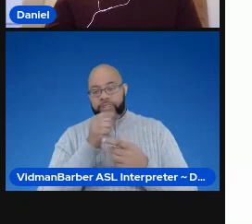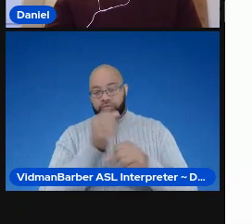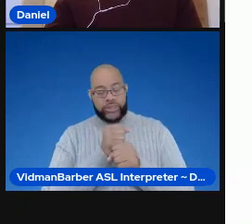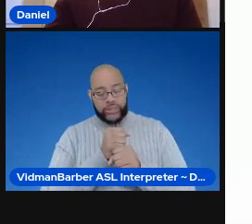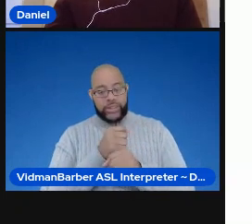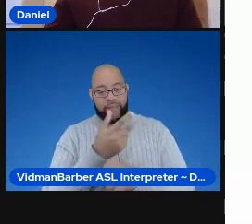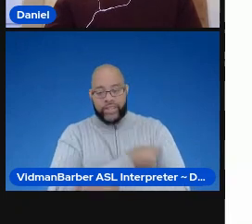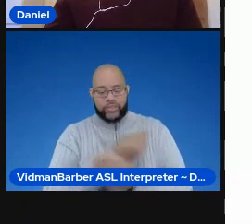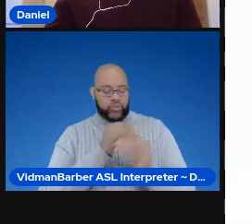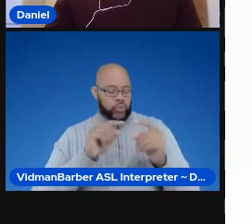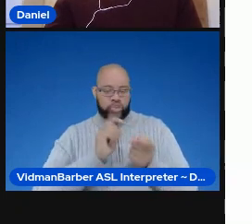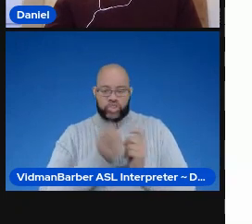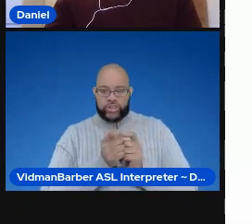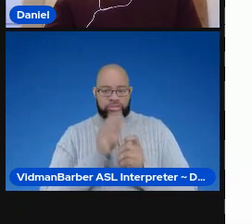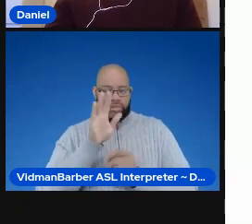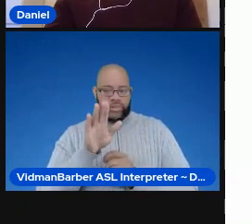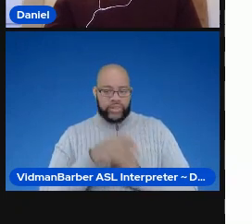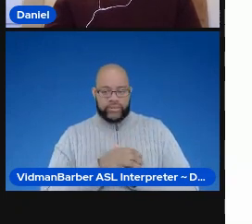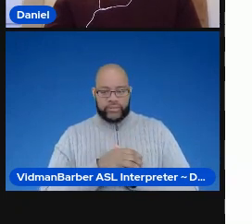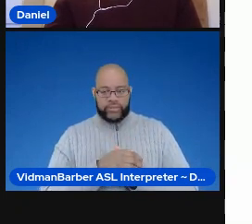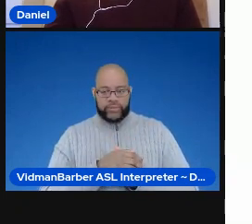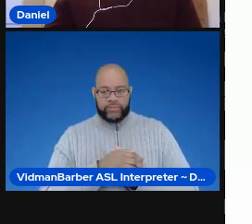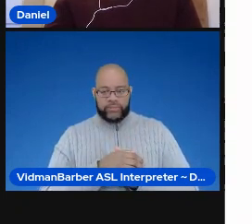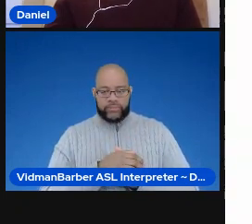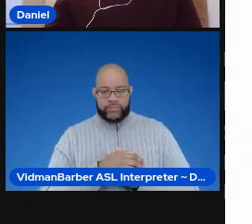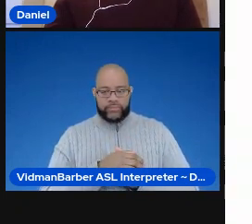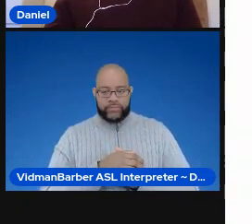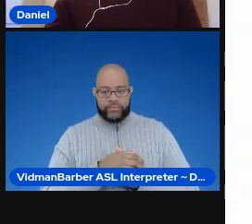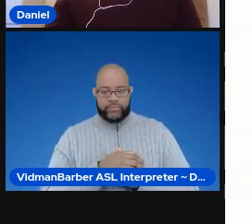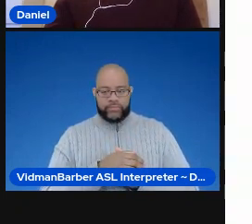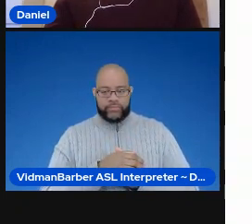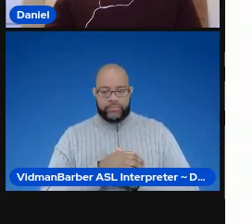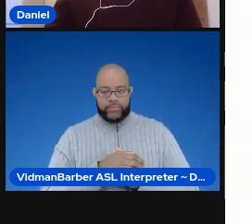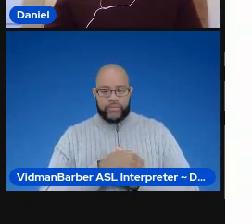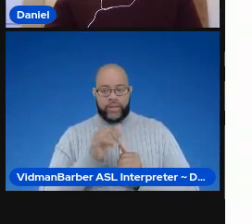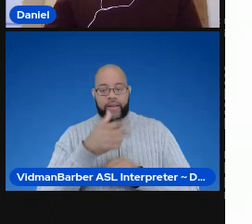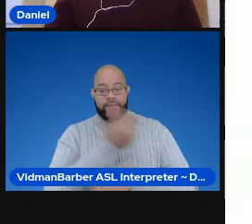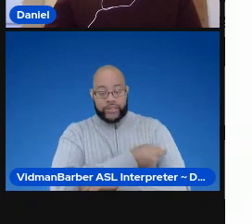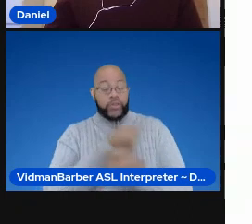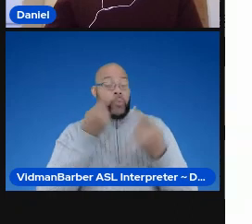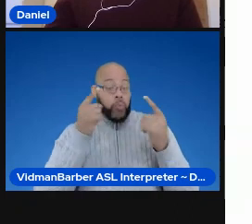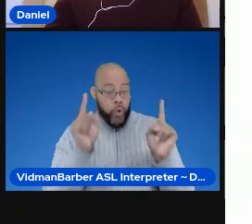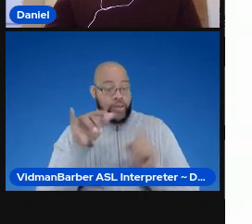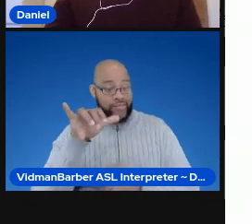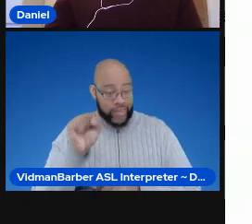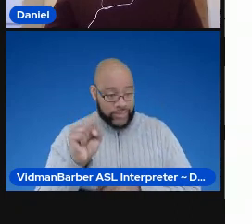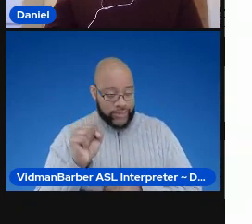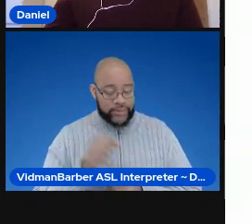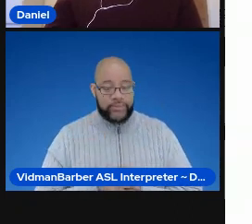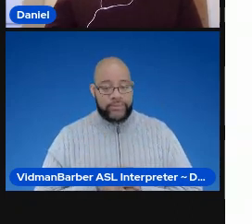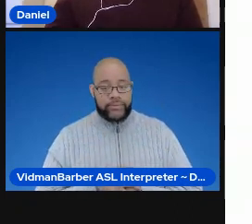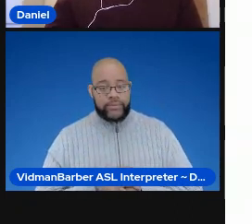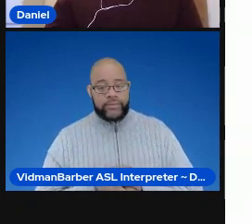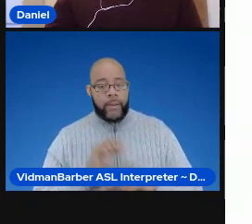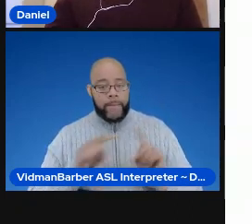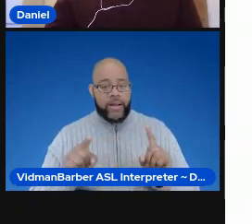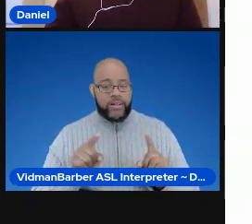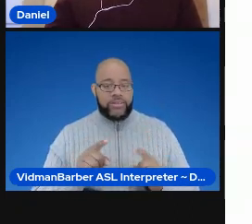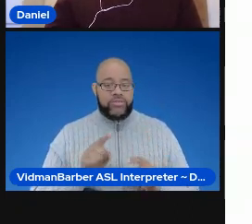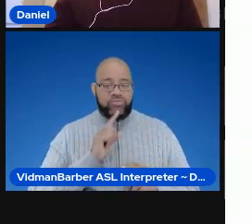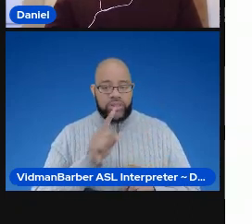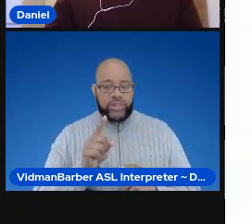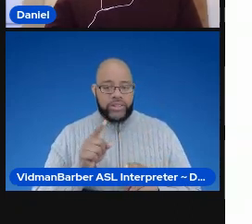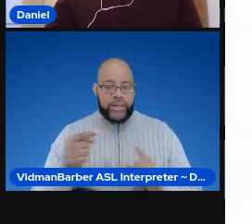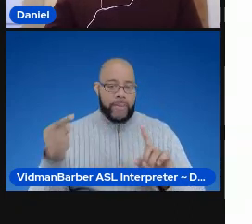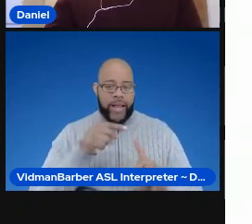there's no change in the epidemiology, the incidence of this disease. So this vaccine does work, but it's quite reactogenic.